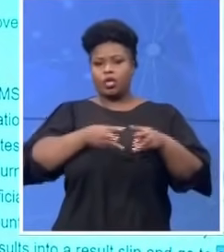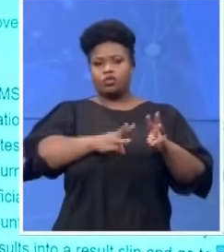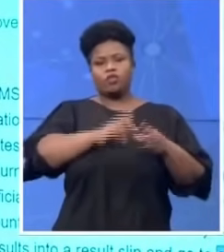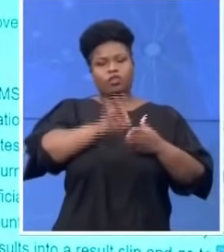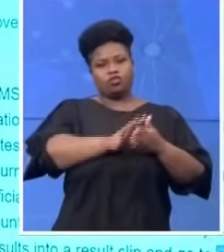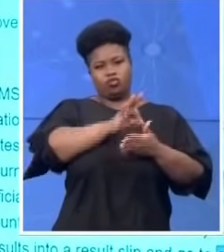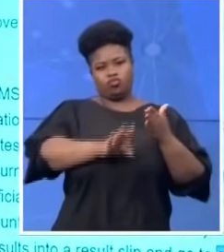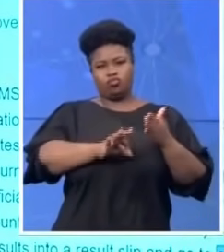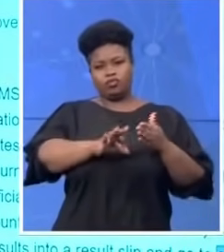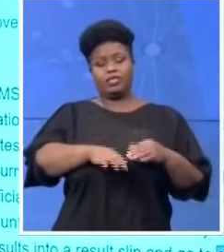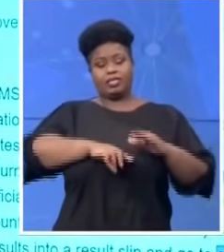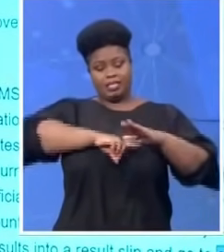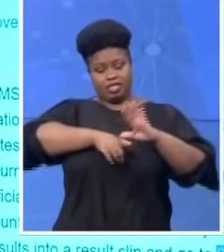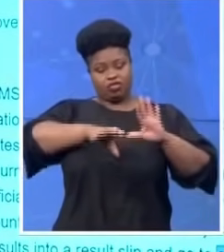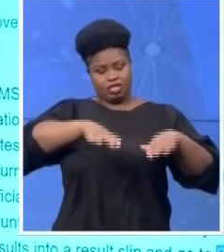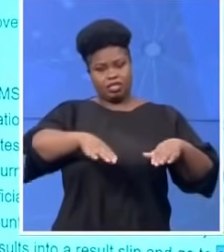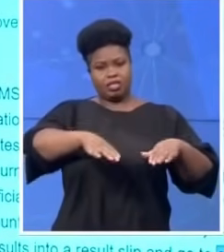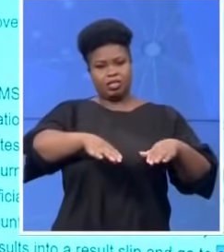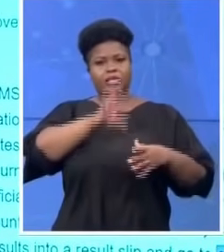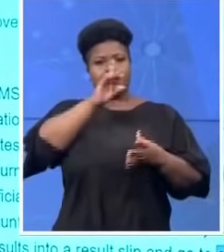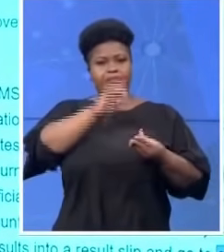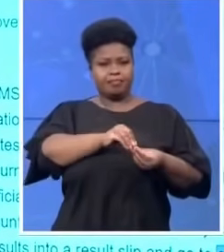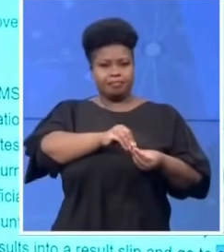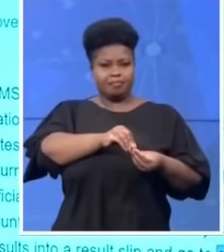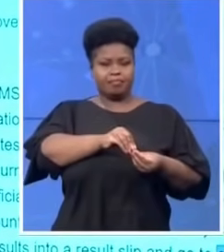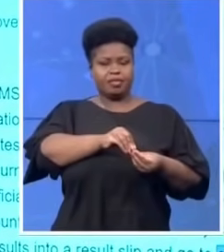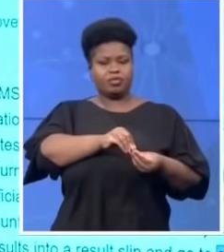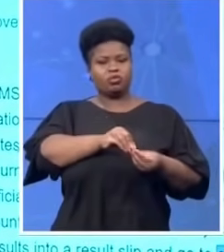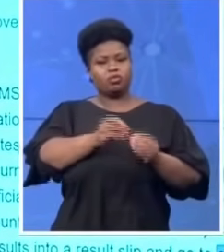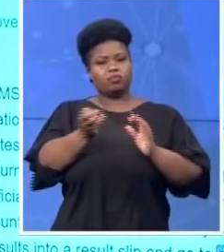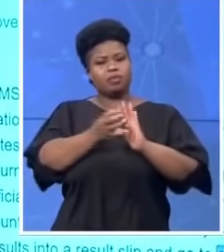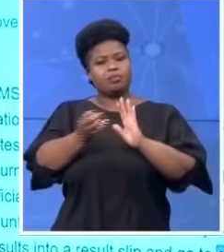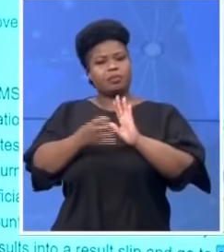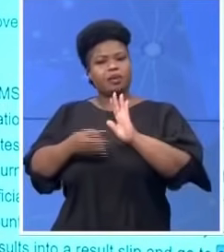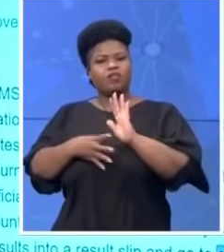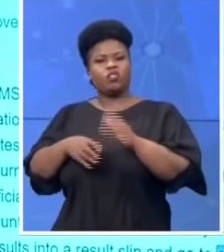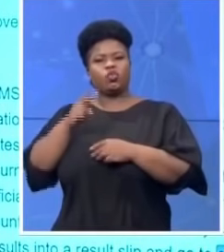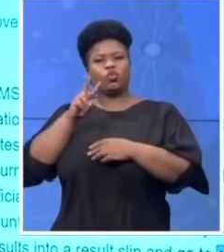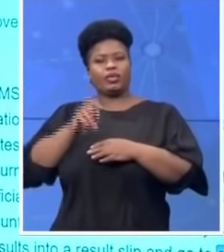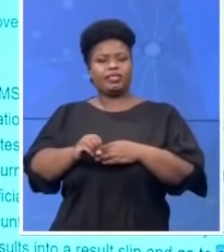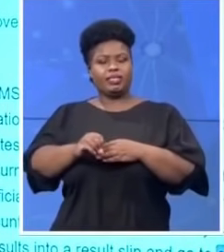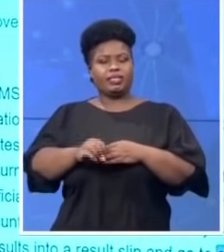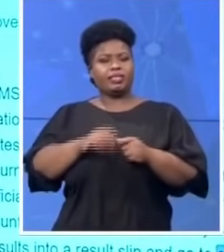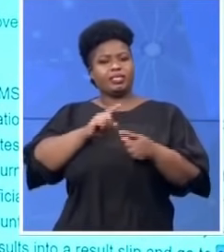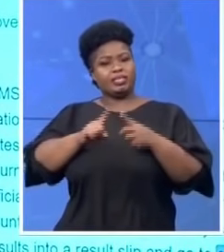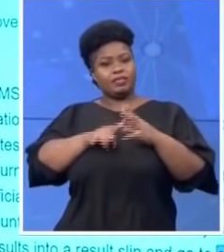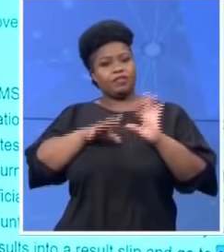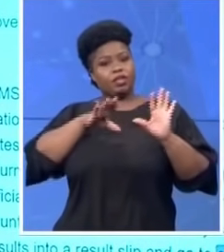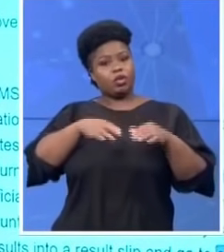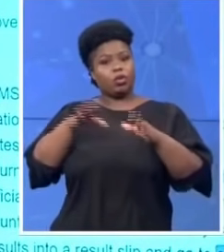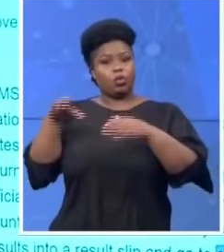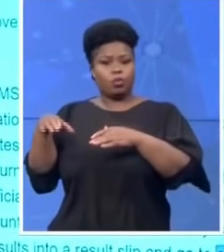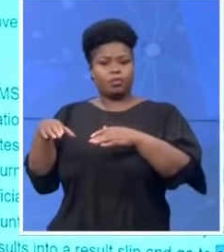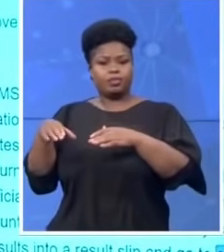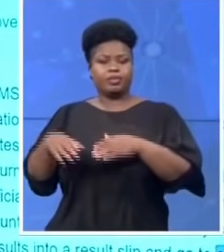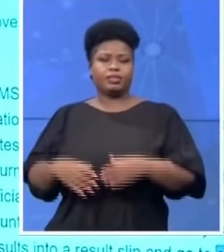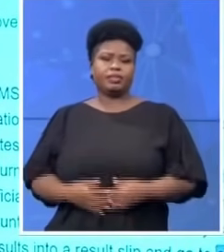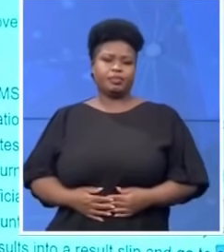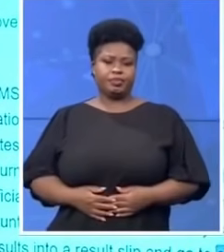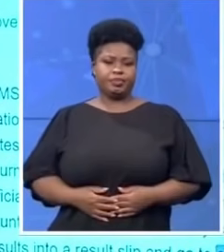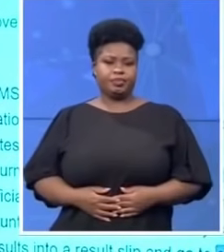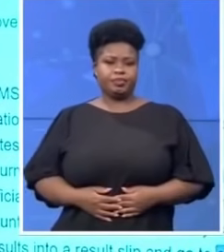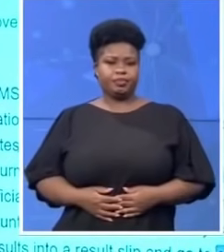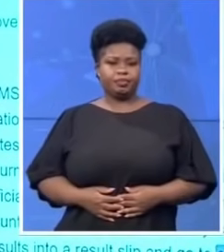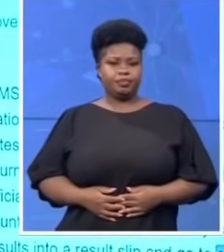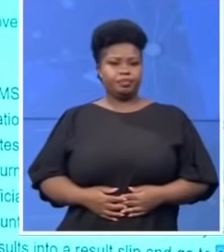into those 20 different groups, what we call clusters. Right. Once we've done that, we